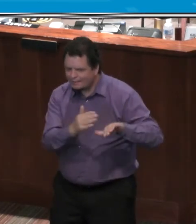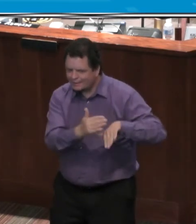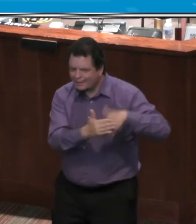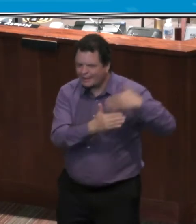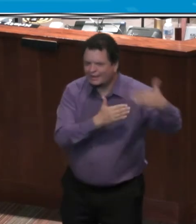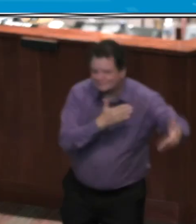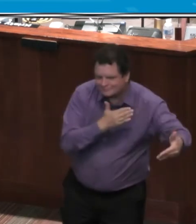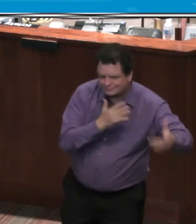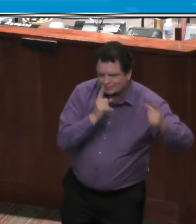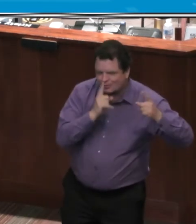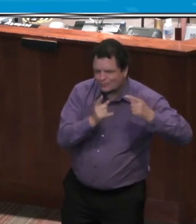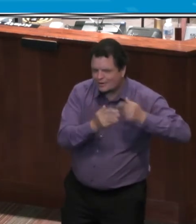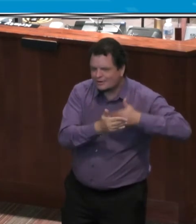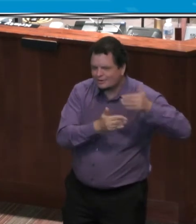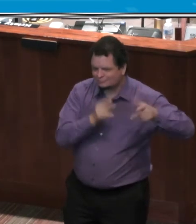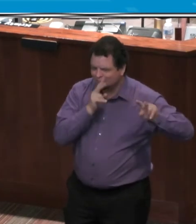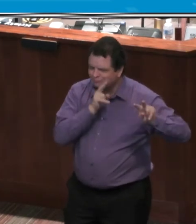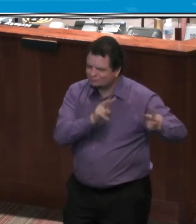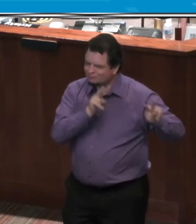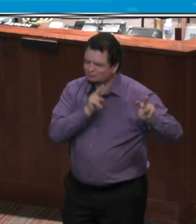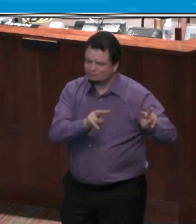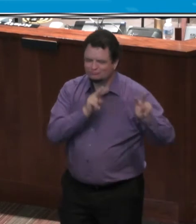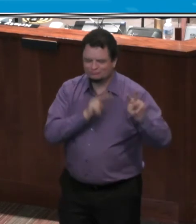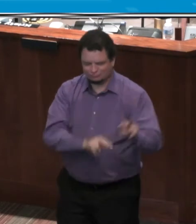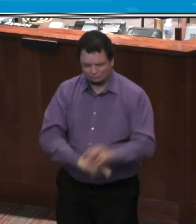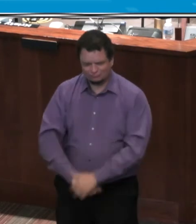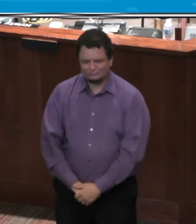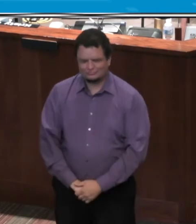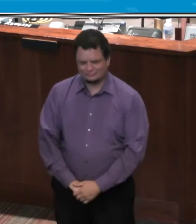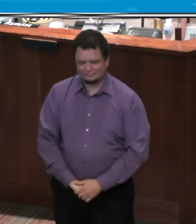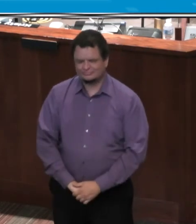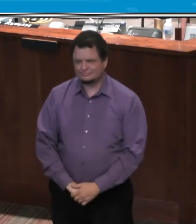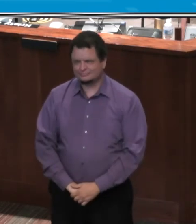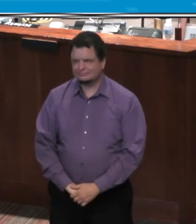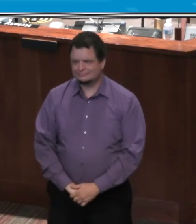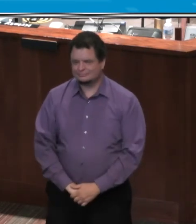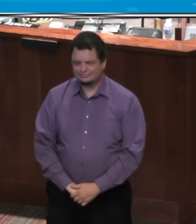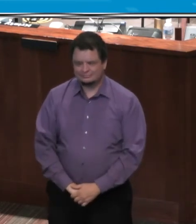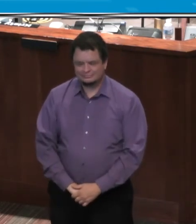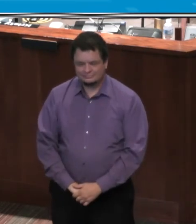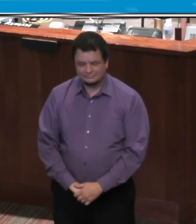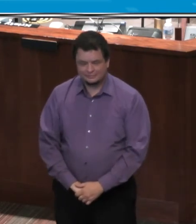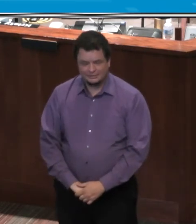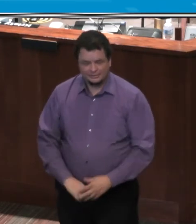Thank you very much. Other Board of Health member comments about RISE?